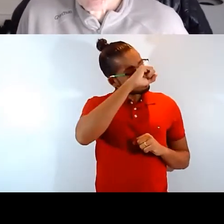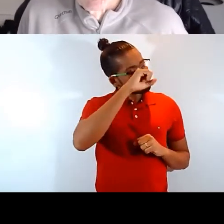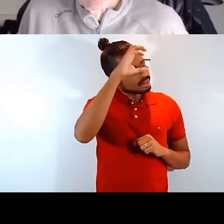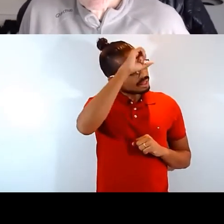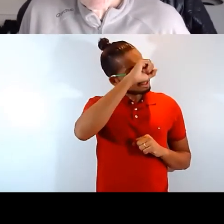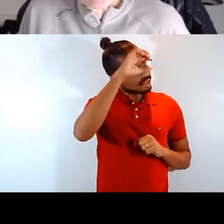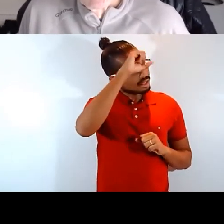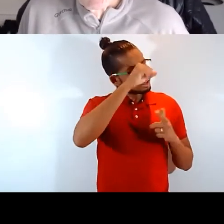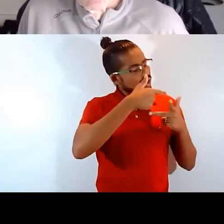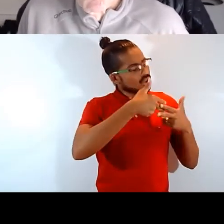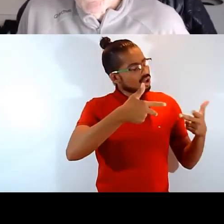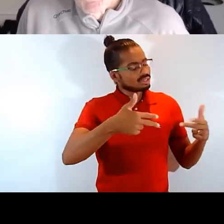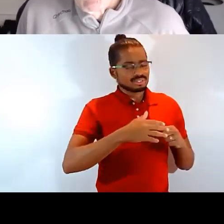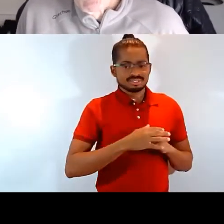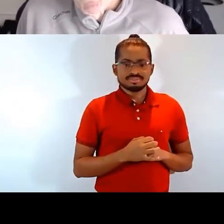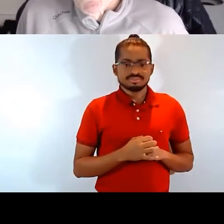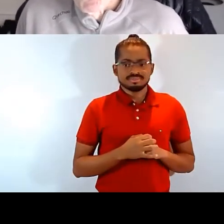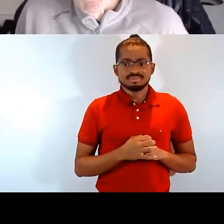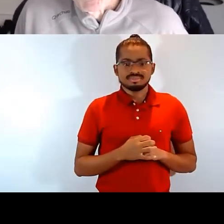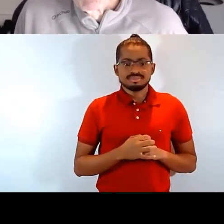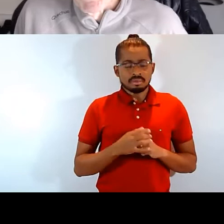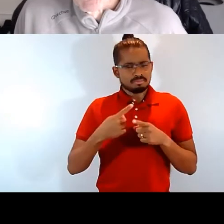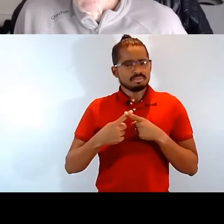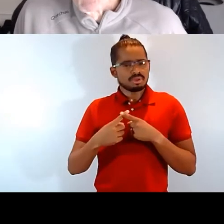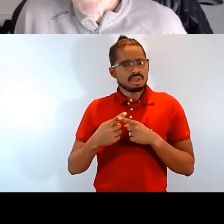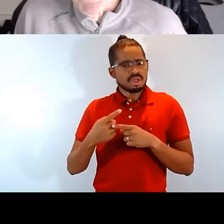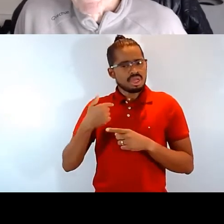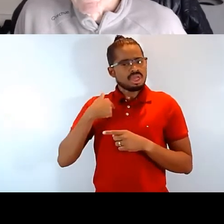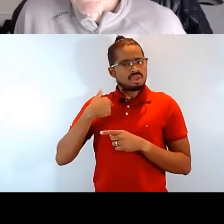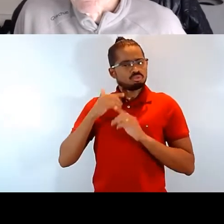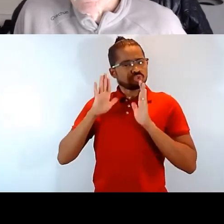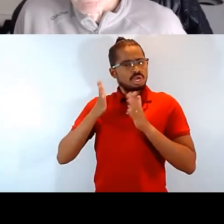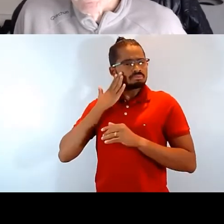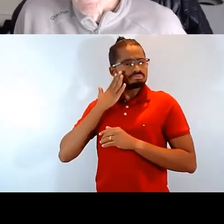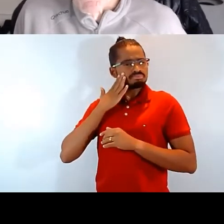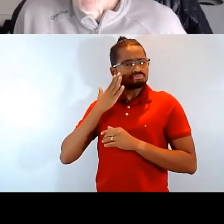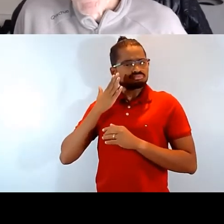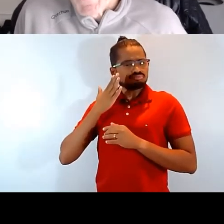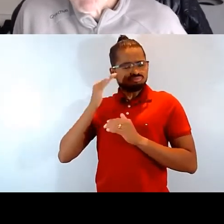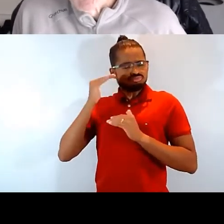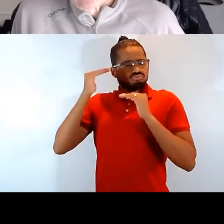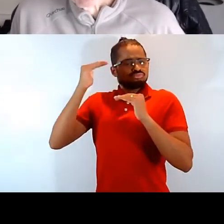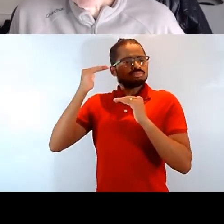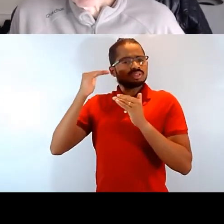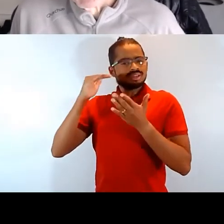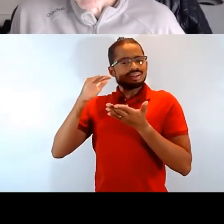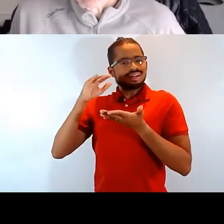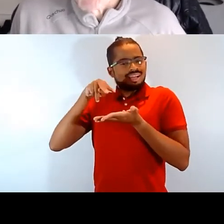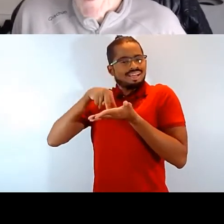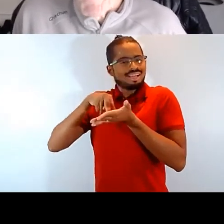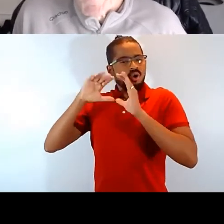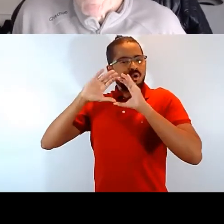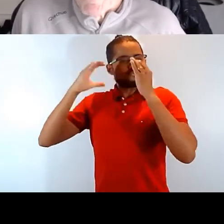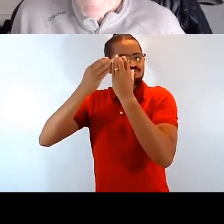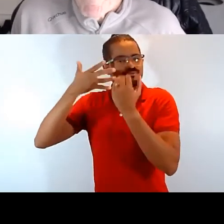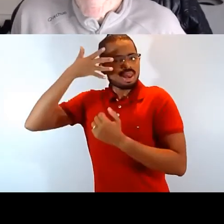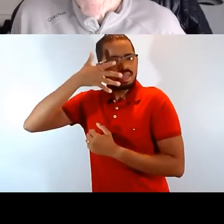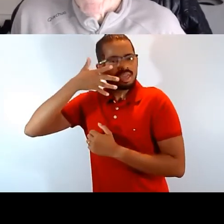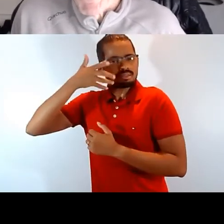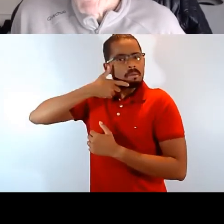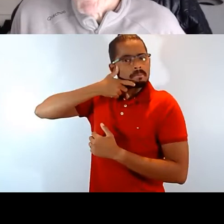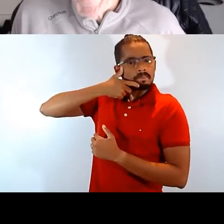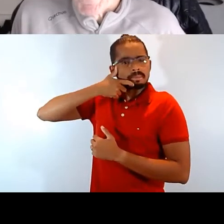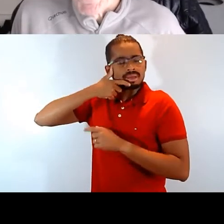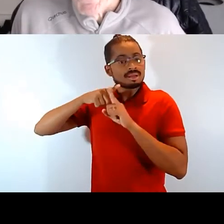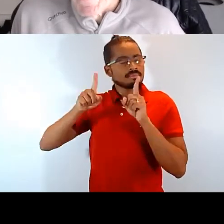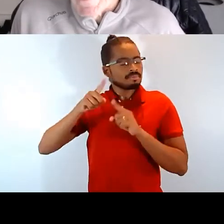interpreting, working with her raised my awareness of this particular linguistic problem that is